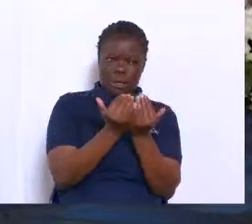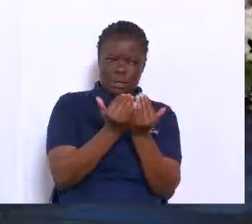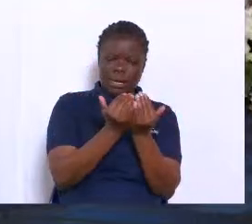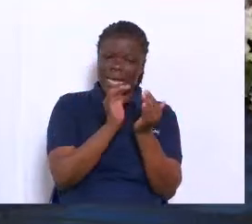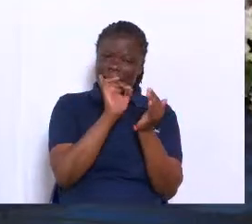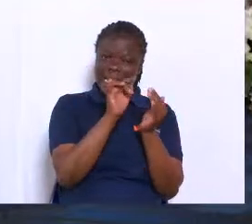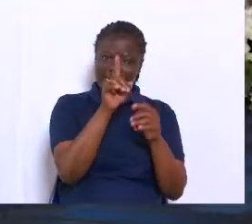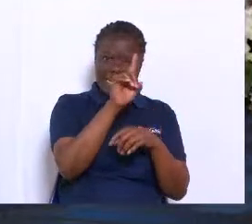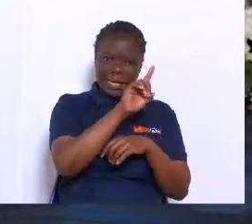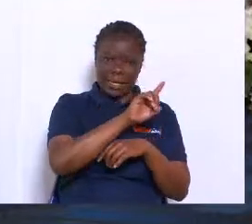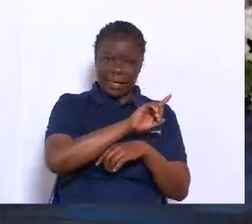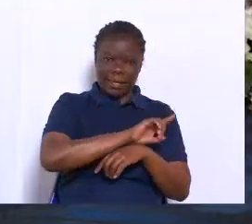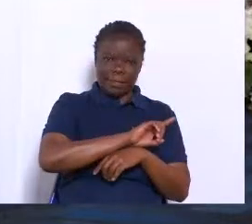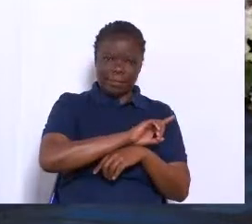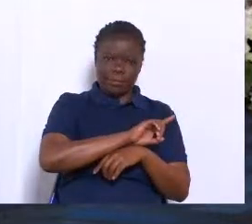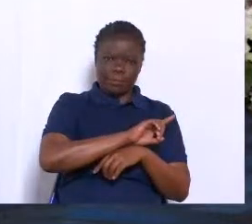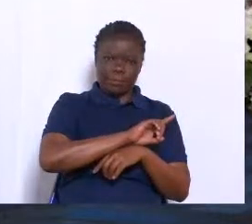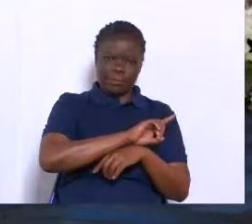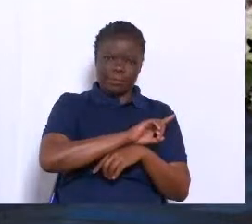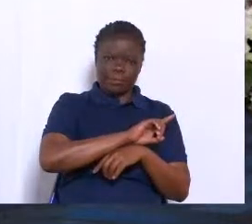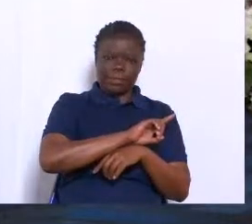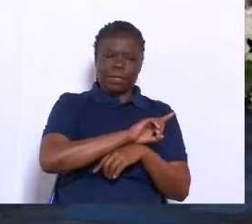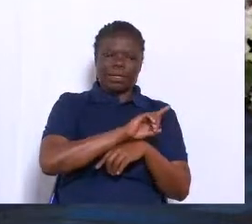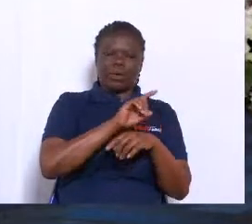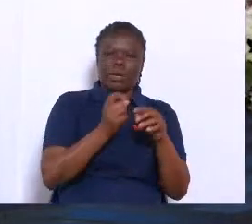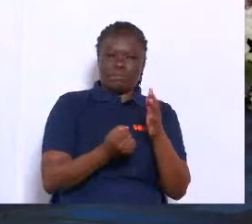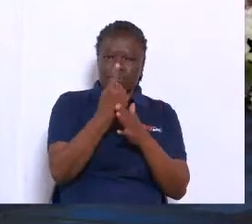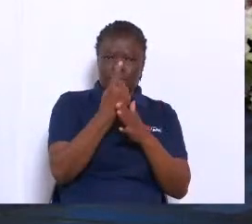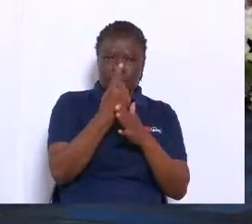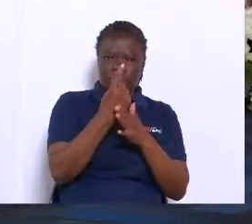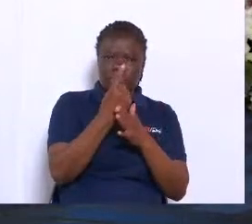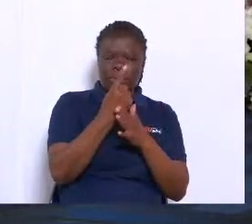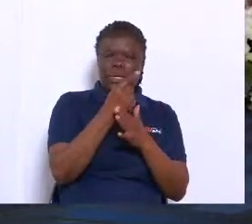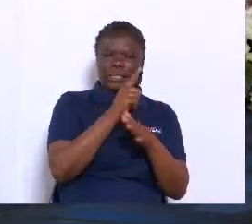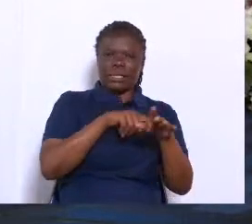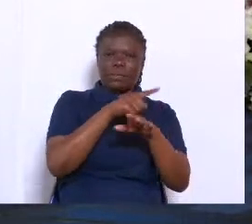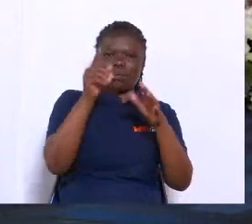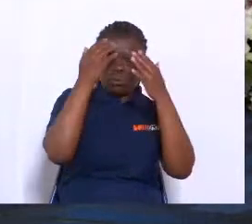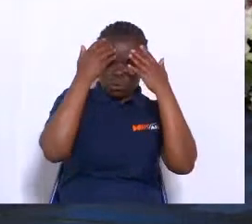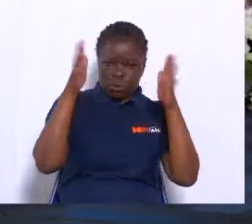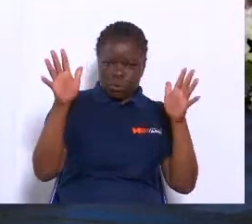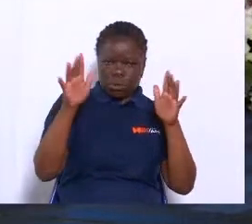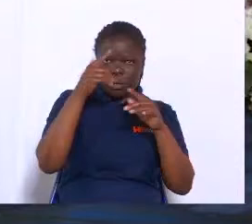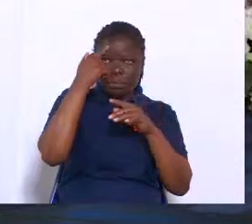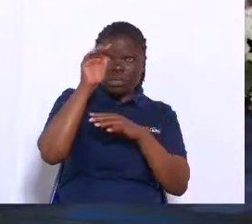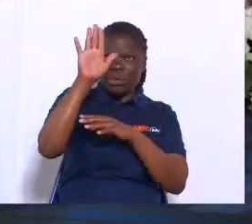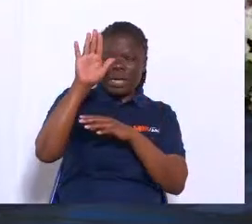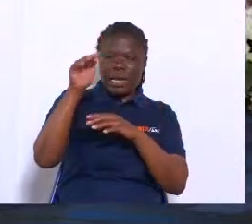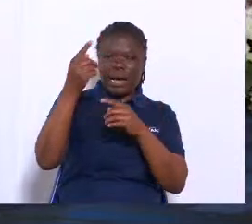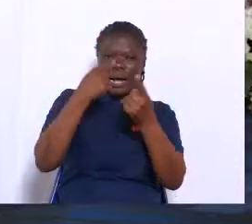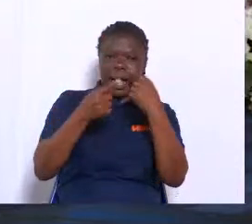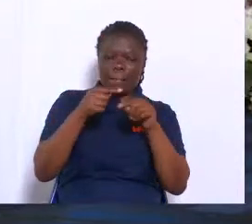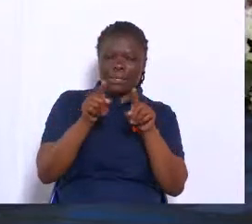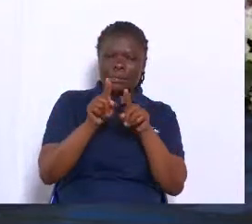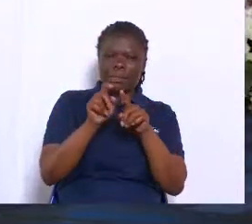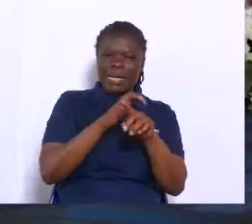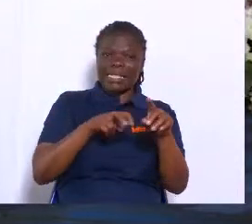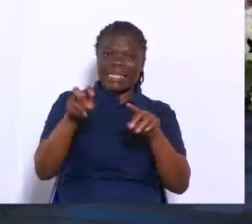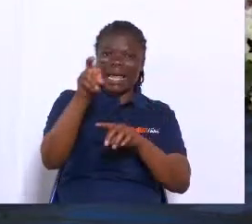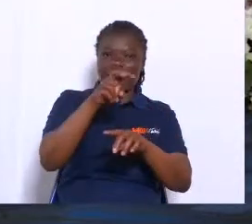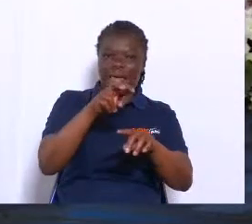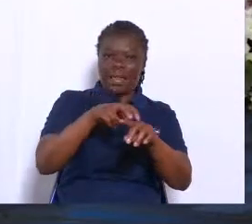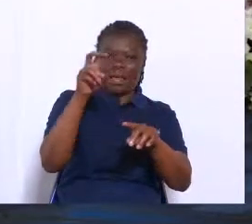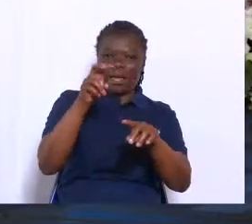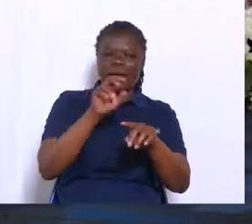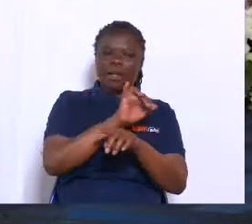day come upon you unexpectedly, for it will come as a snare on all those who dwell on